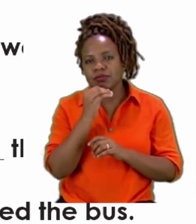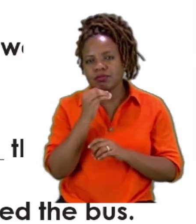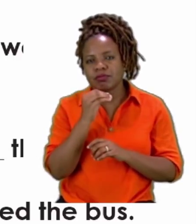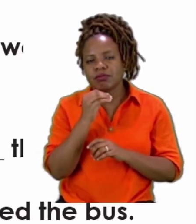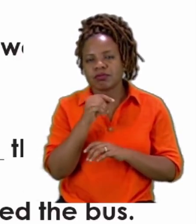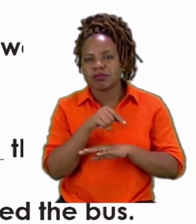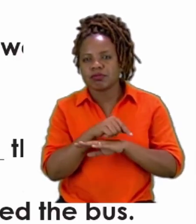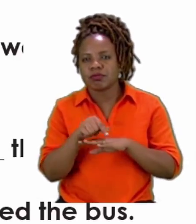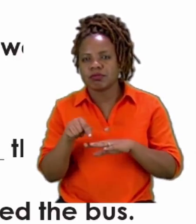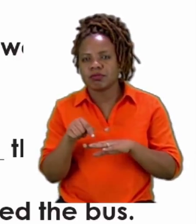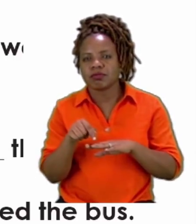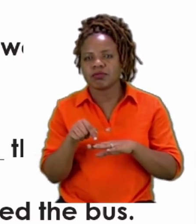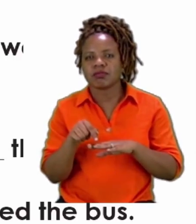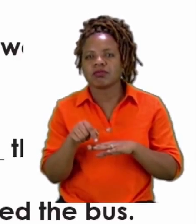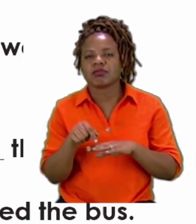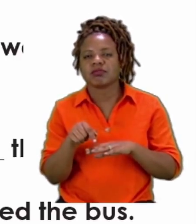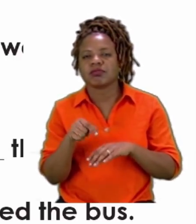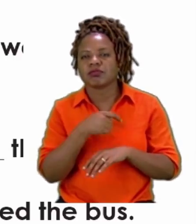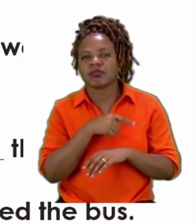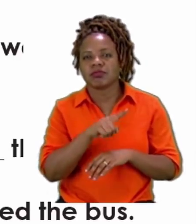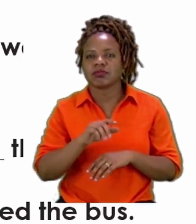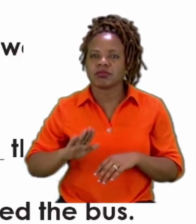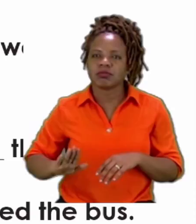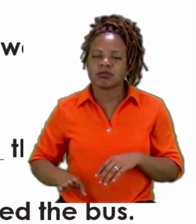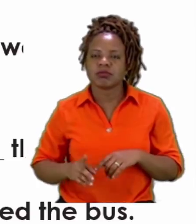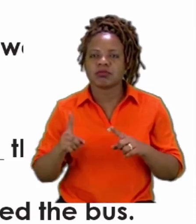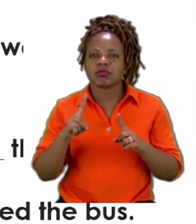Do we use the word because